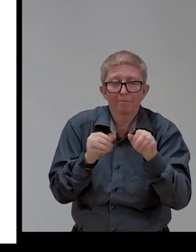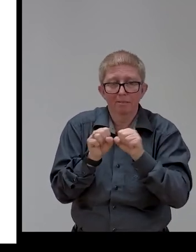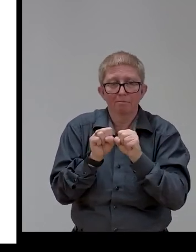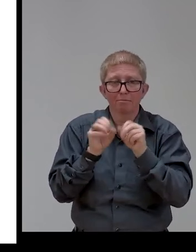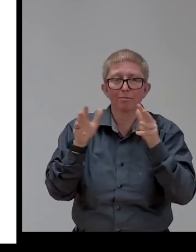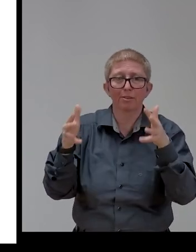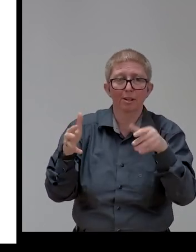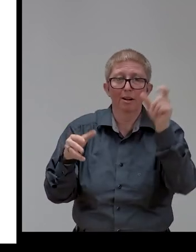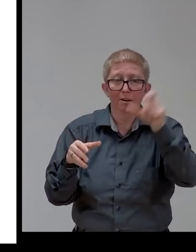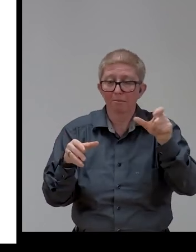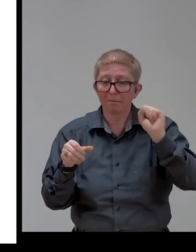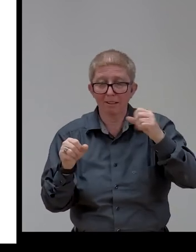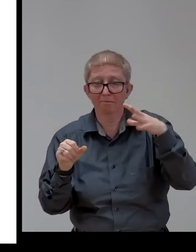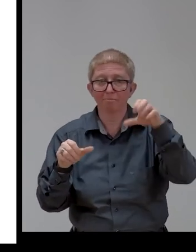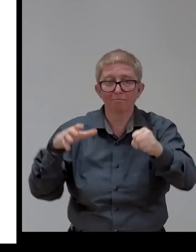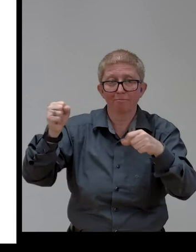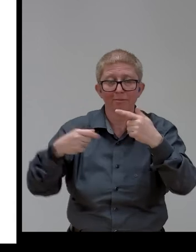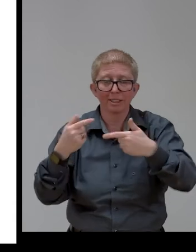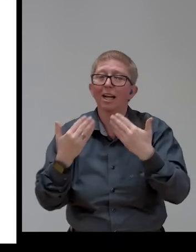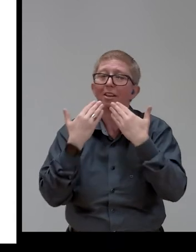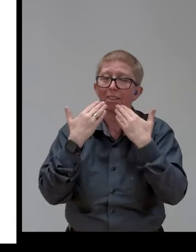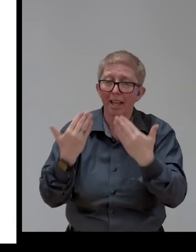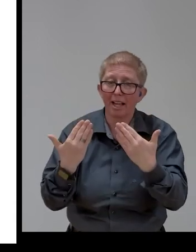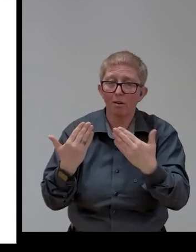our project. Thank you very much.